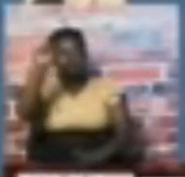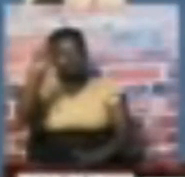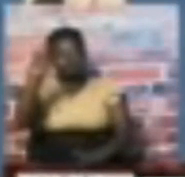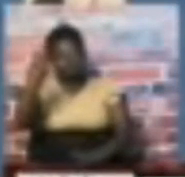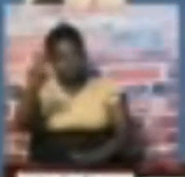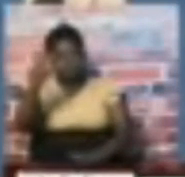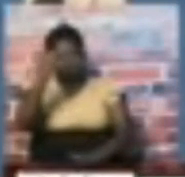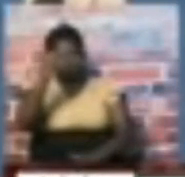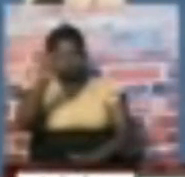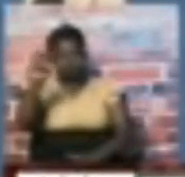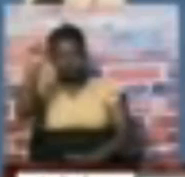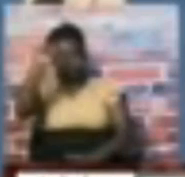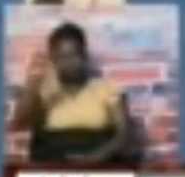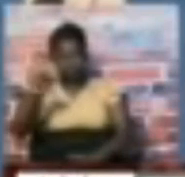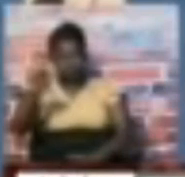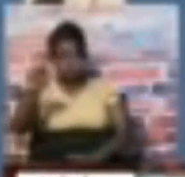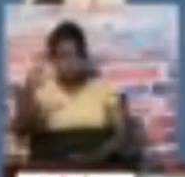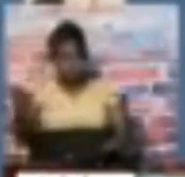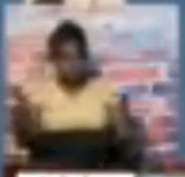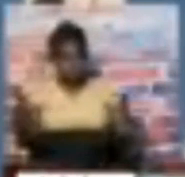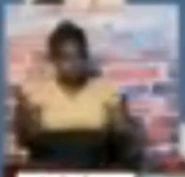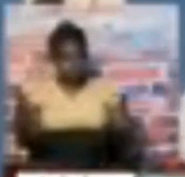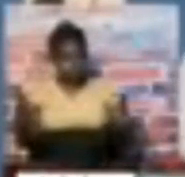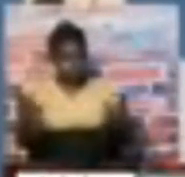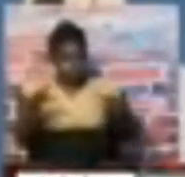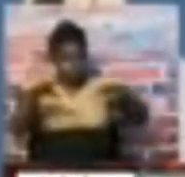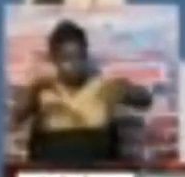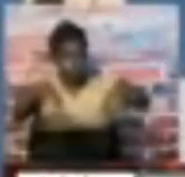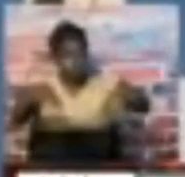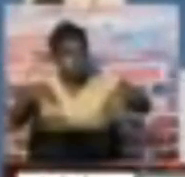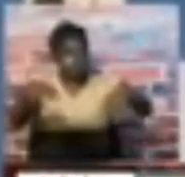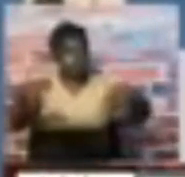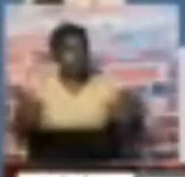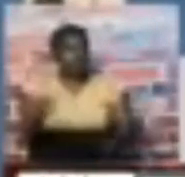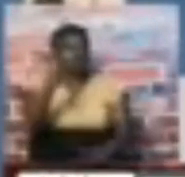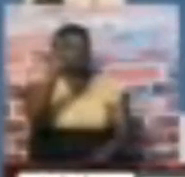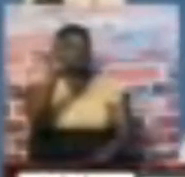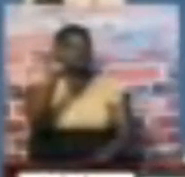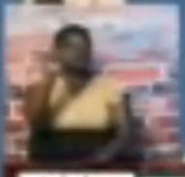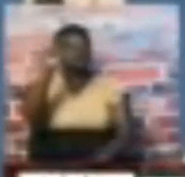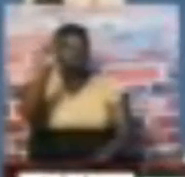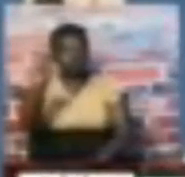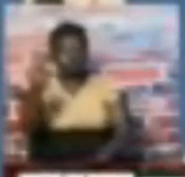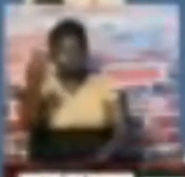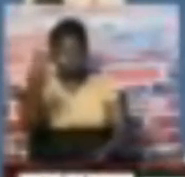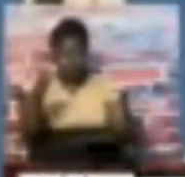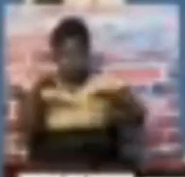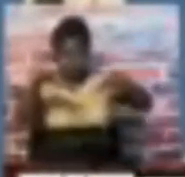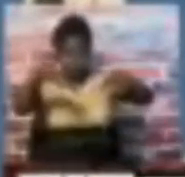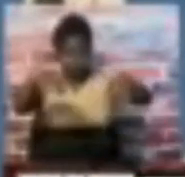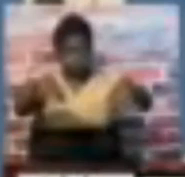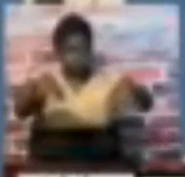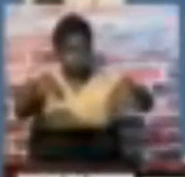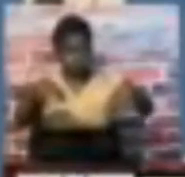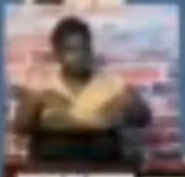Keso Kugiken Company, 1 Land Cruiser.